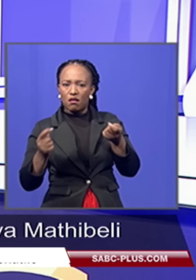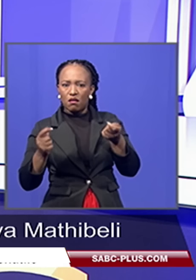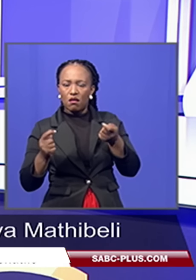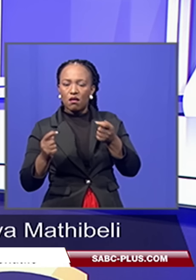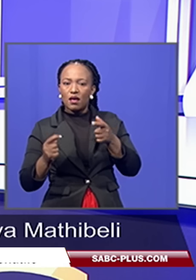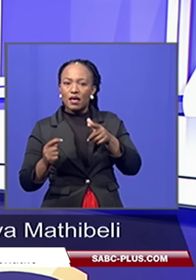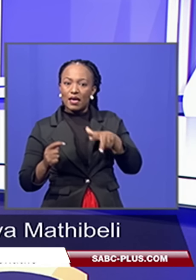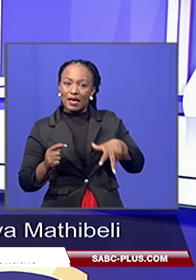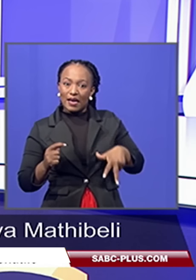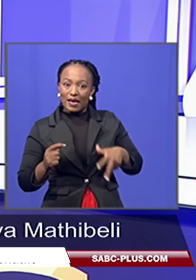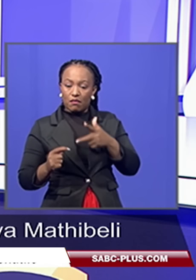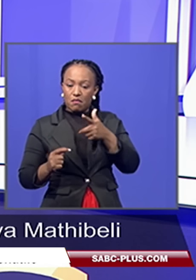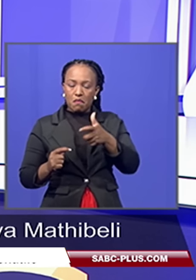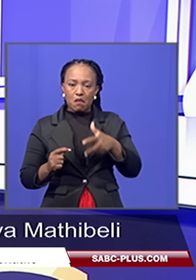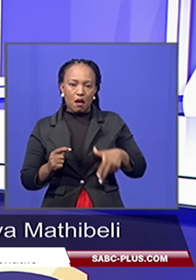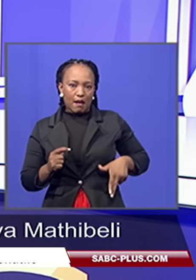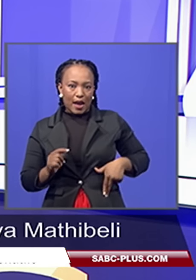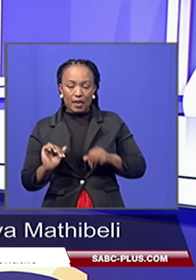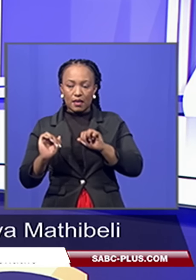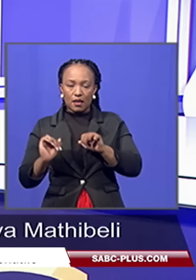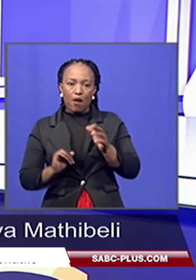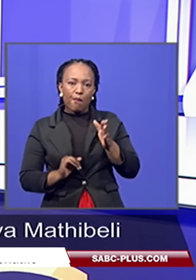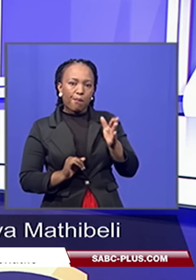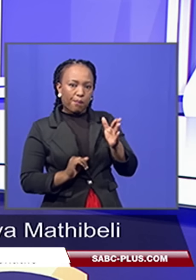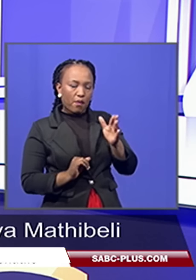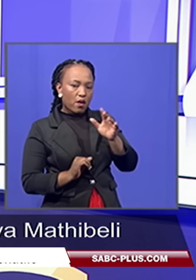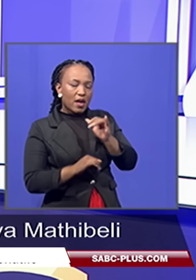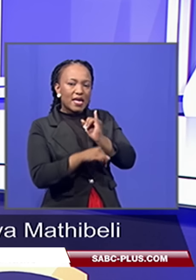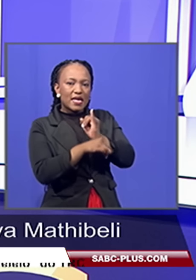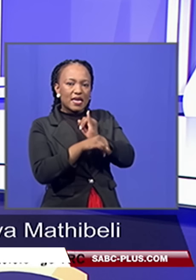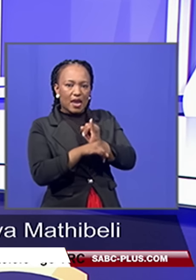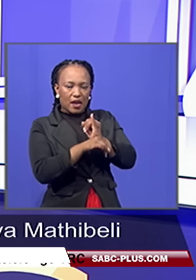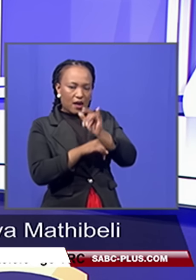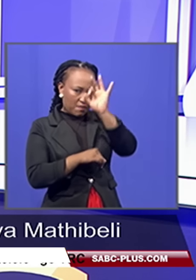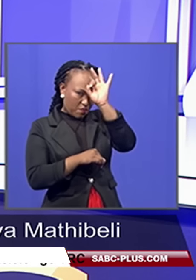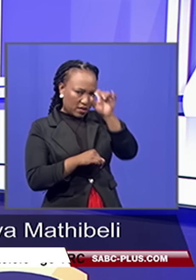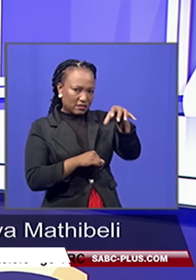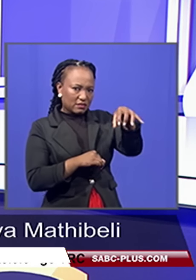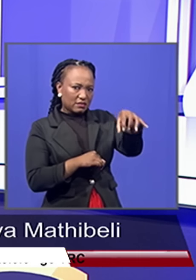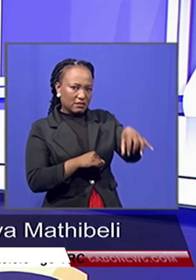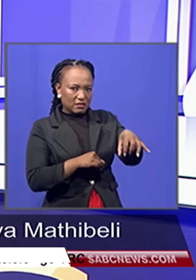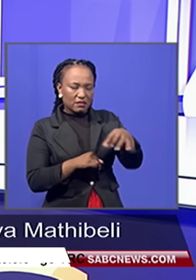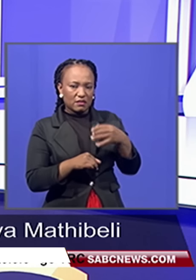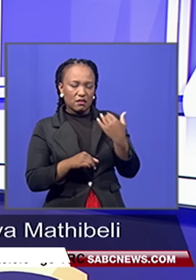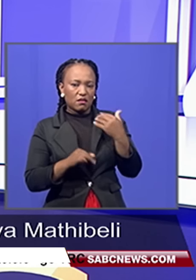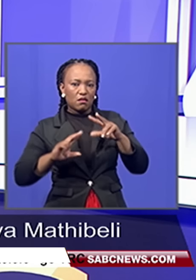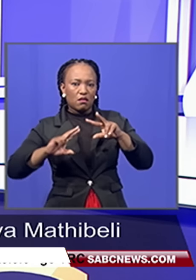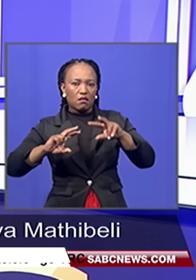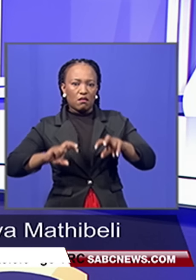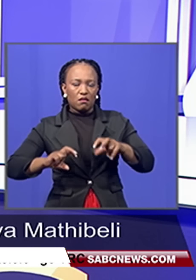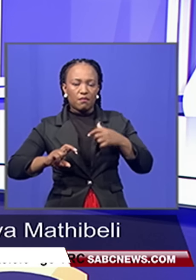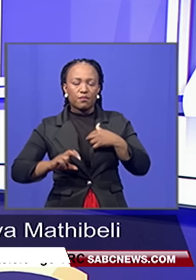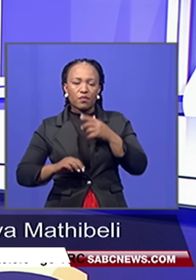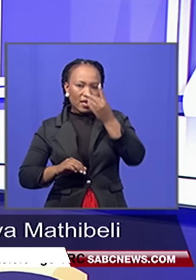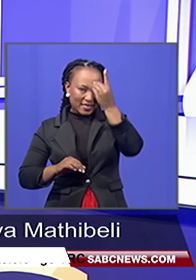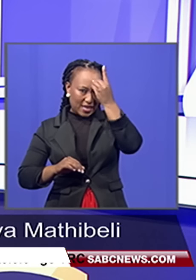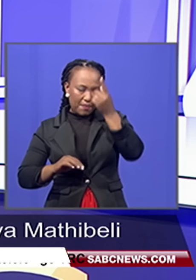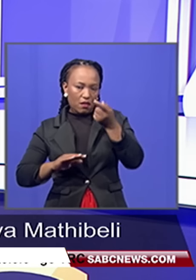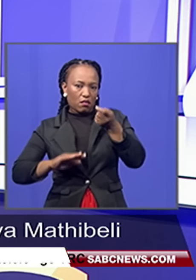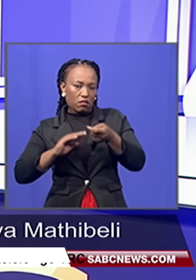tša yona tše lesomete di station sa maphodisa sa Inanda. Dinyakišo tšeo di latela kahlolo ya kgorokgolo ya tsheko ya Durban